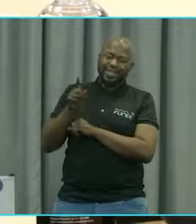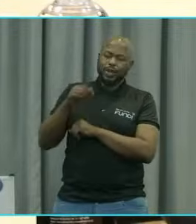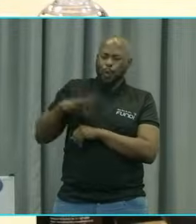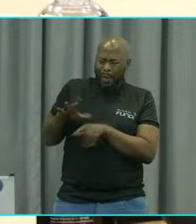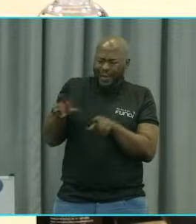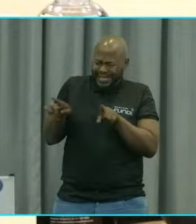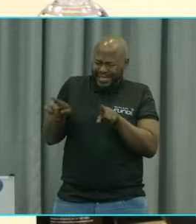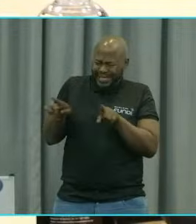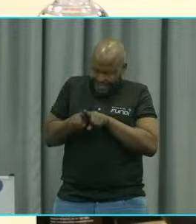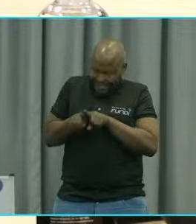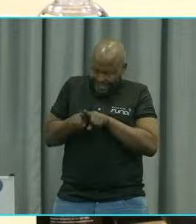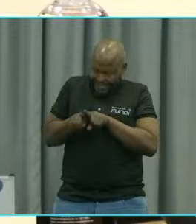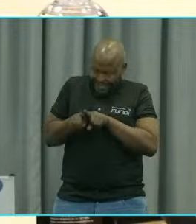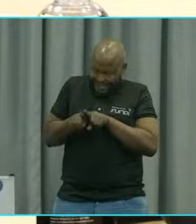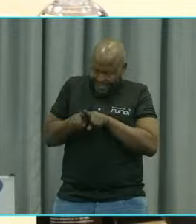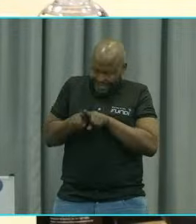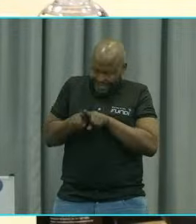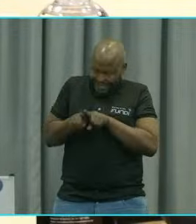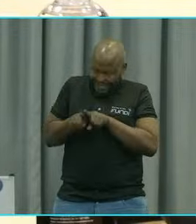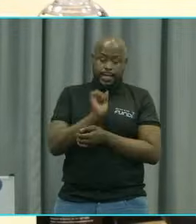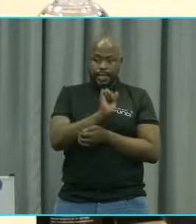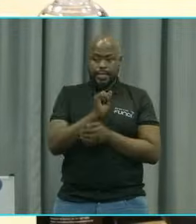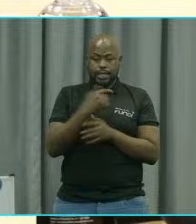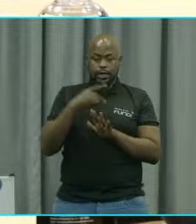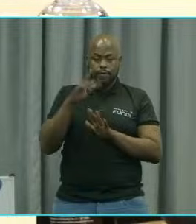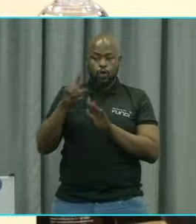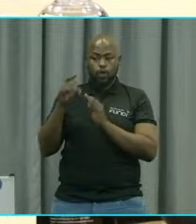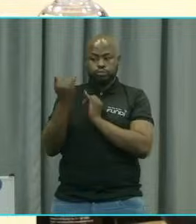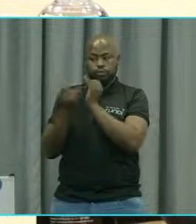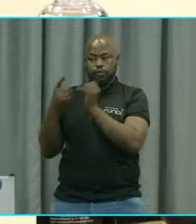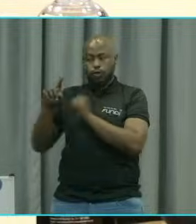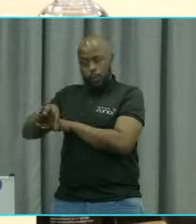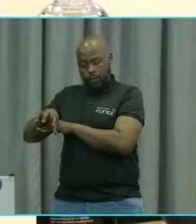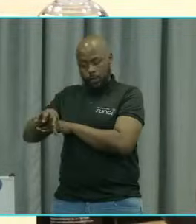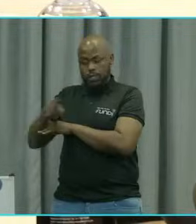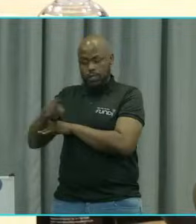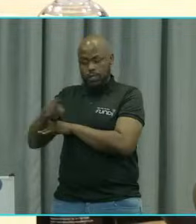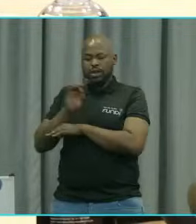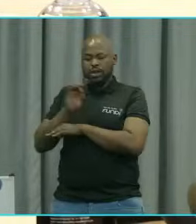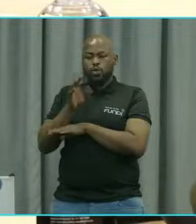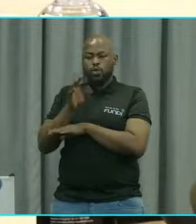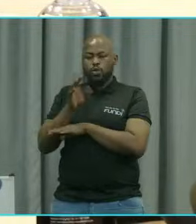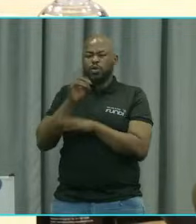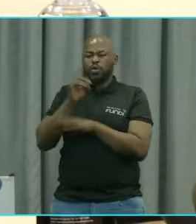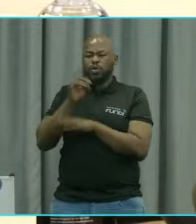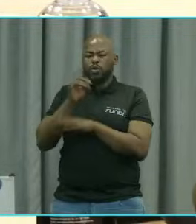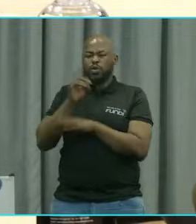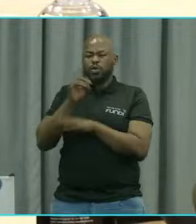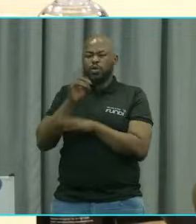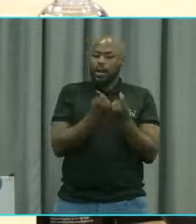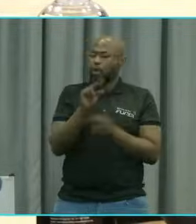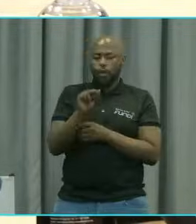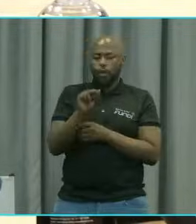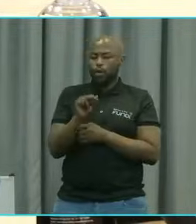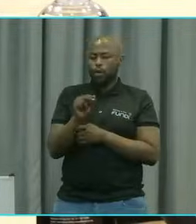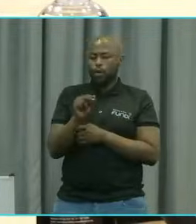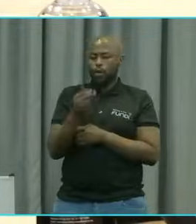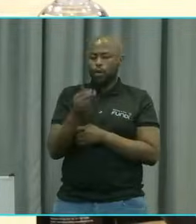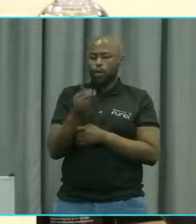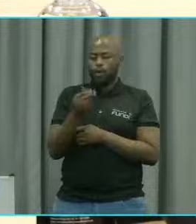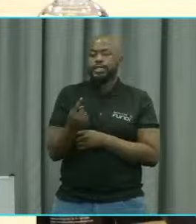want. In the appropriation to provinces, the first thing that we need to, we're talking additional money, but we're talking about